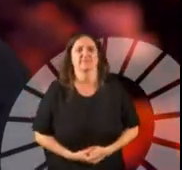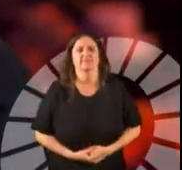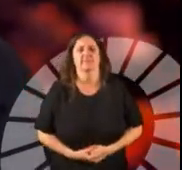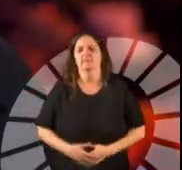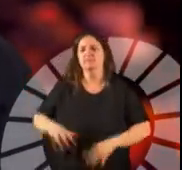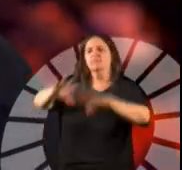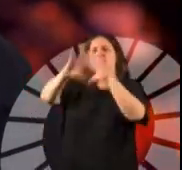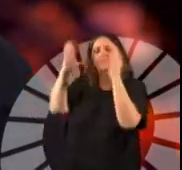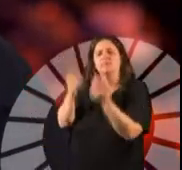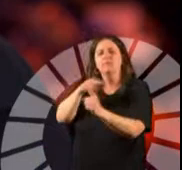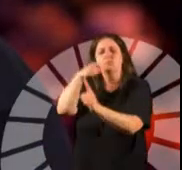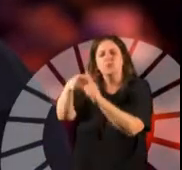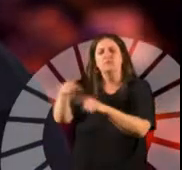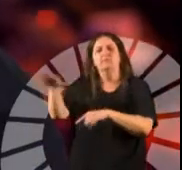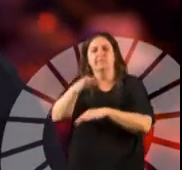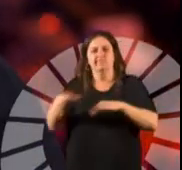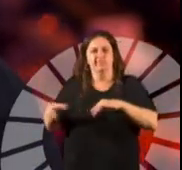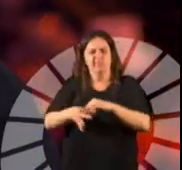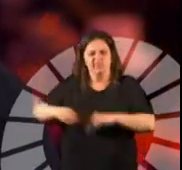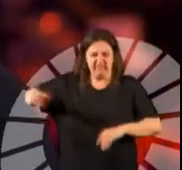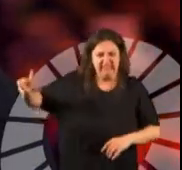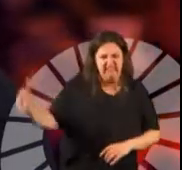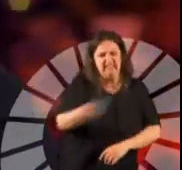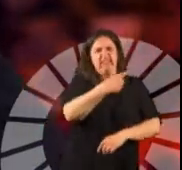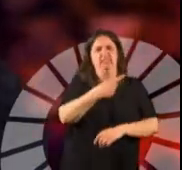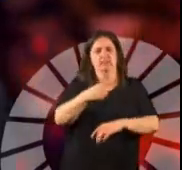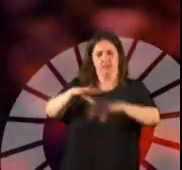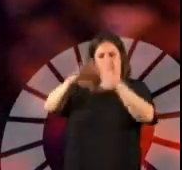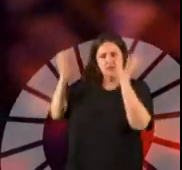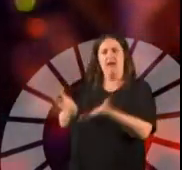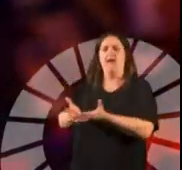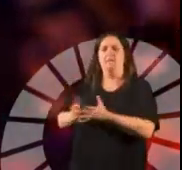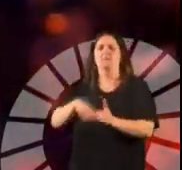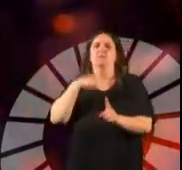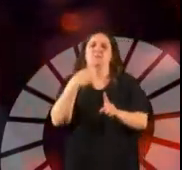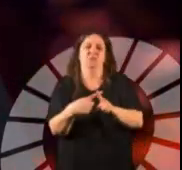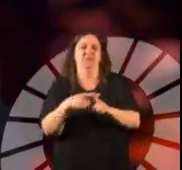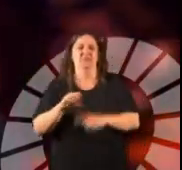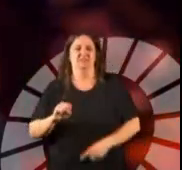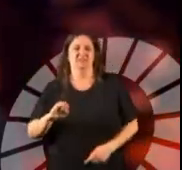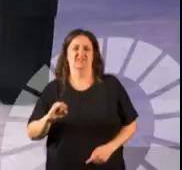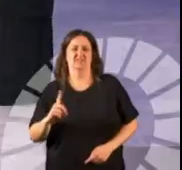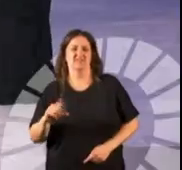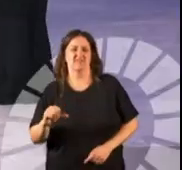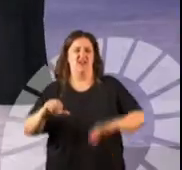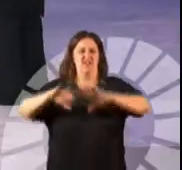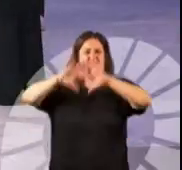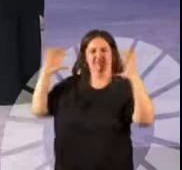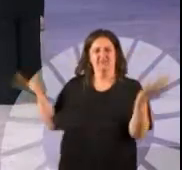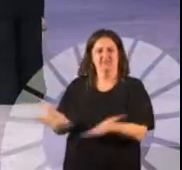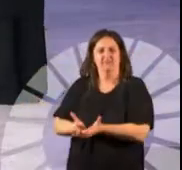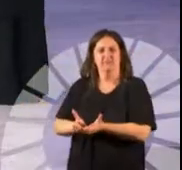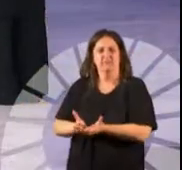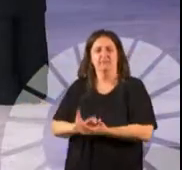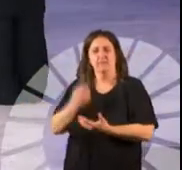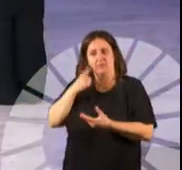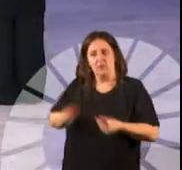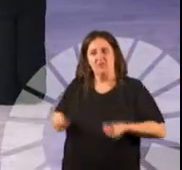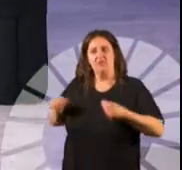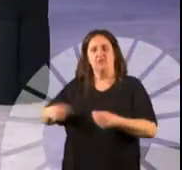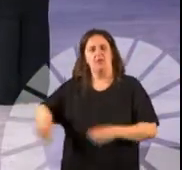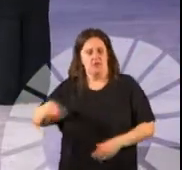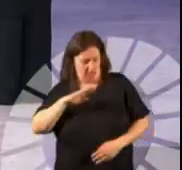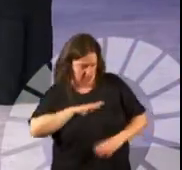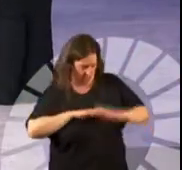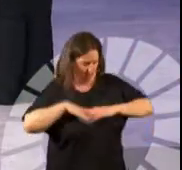overcome FGM, forced marriage, and HIV. So this has been an essential part of our citizenship in my country. So thanks to